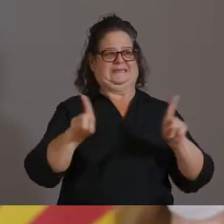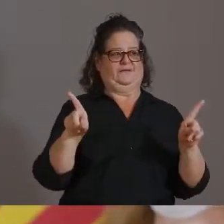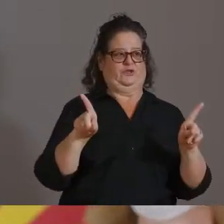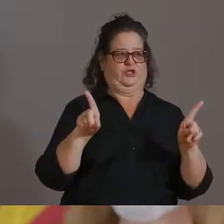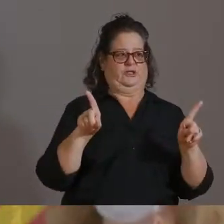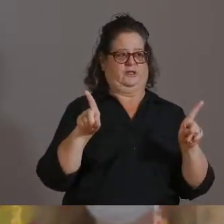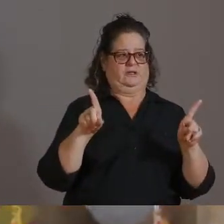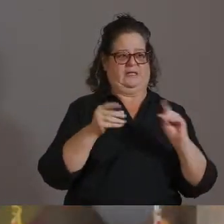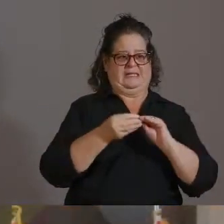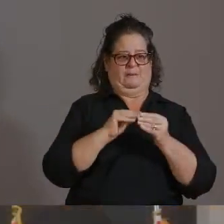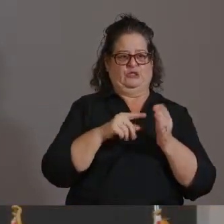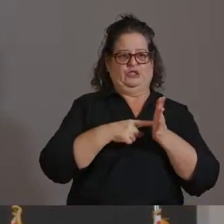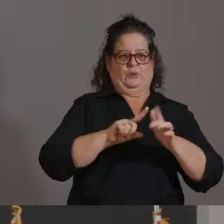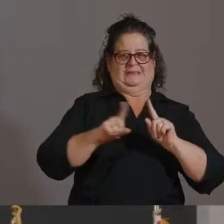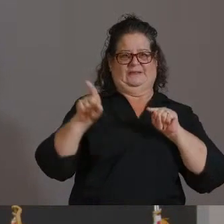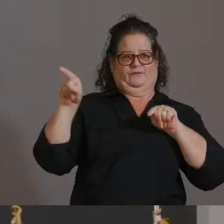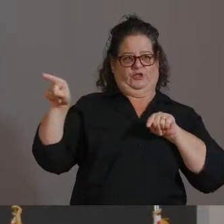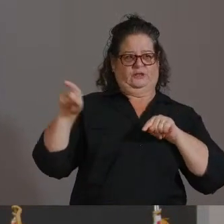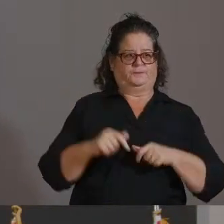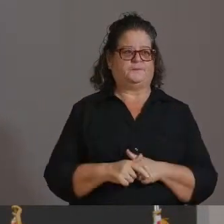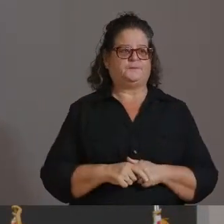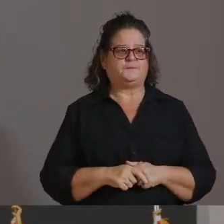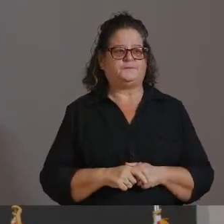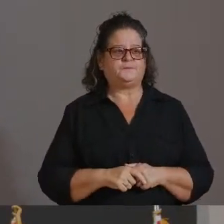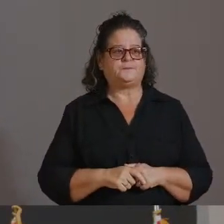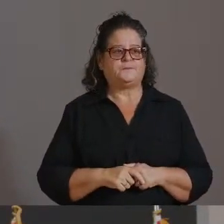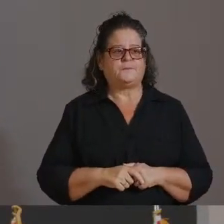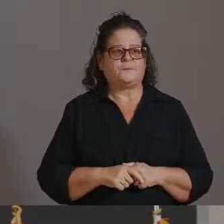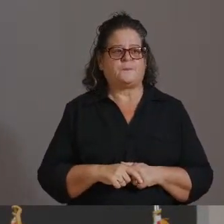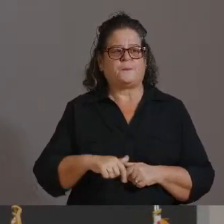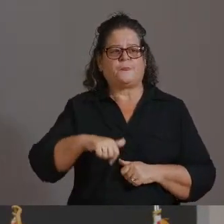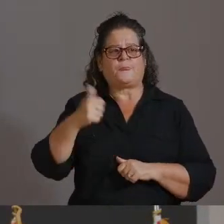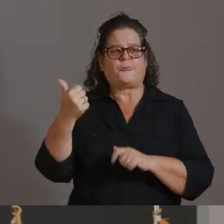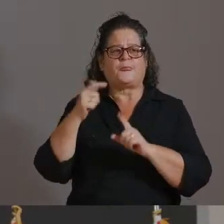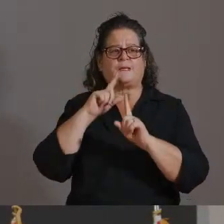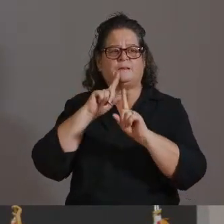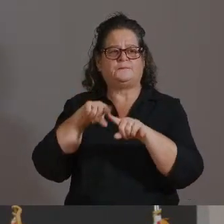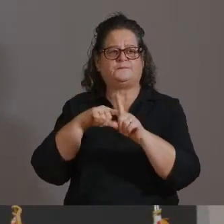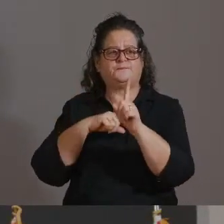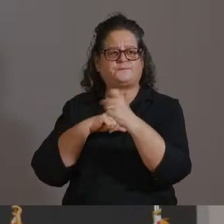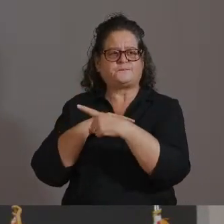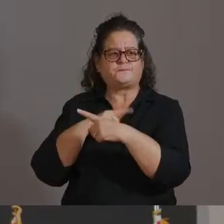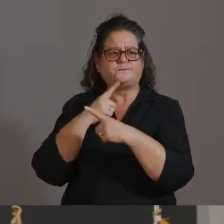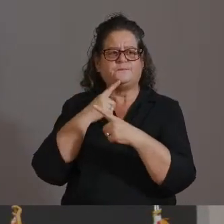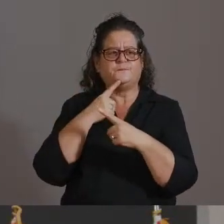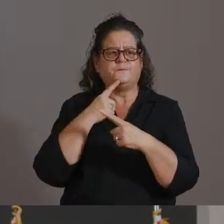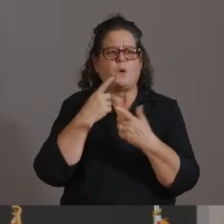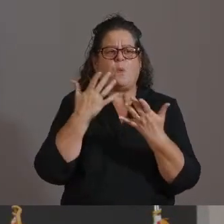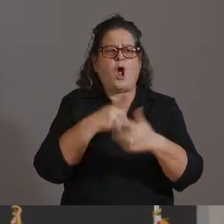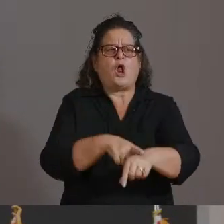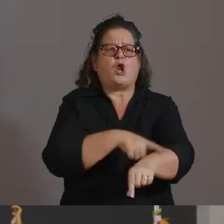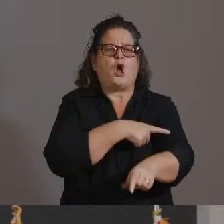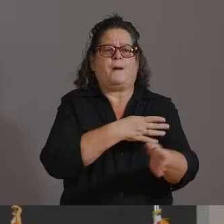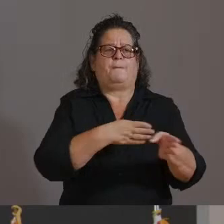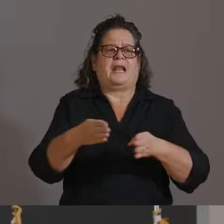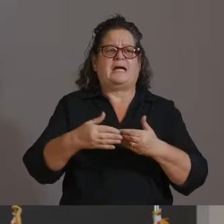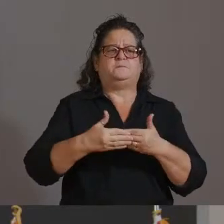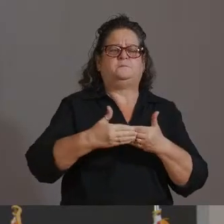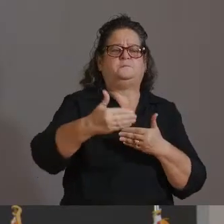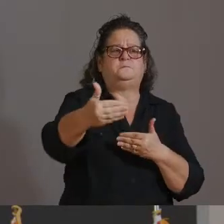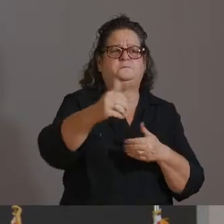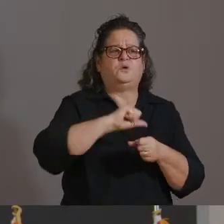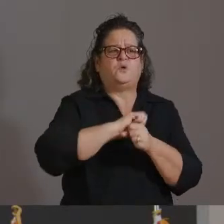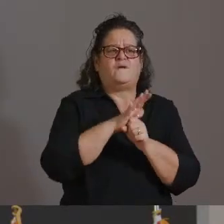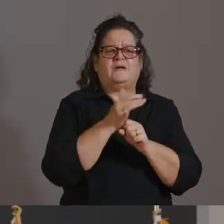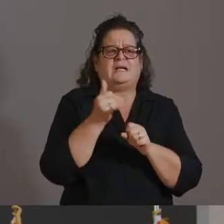Thank you. Hi, Governor. What is the long-term plan for COVID-19? There was an informal long-term planning group